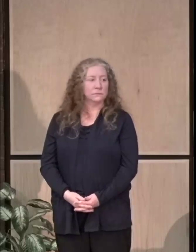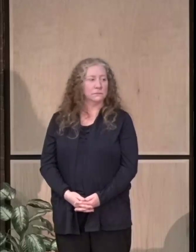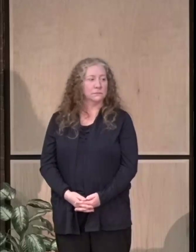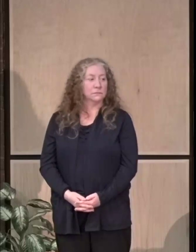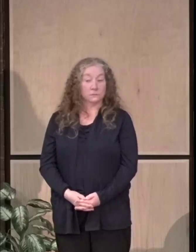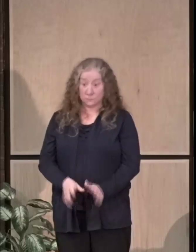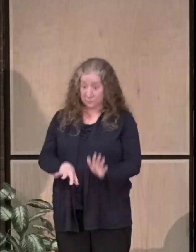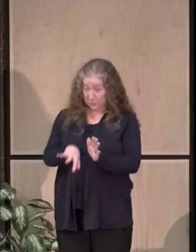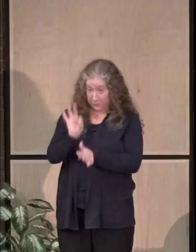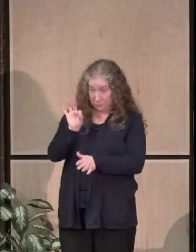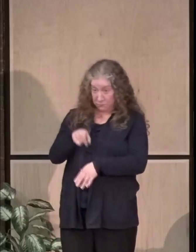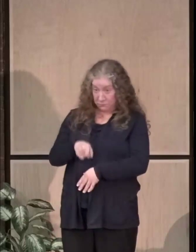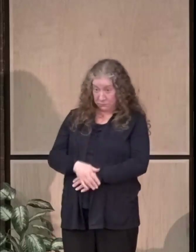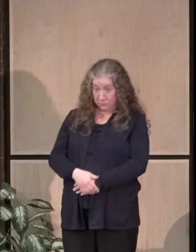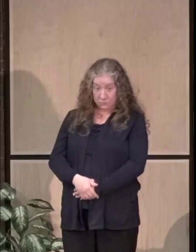You have it?